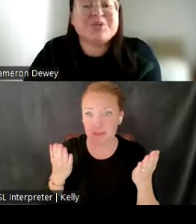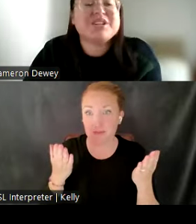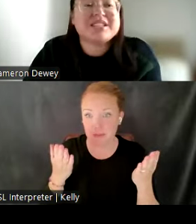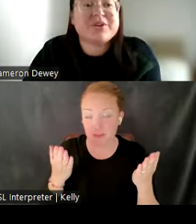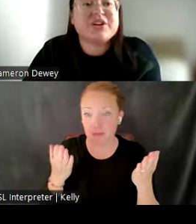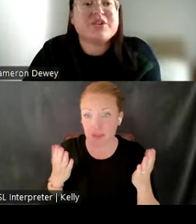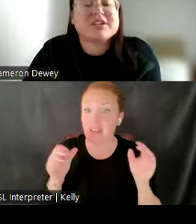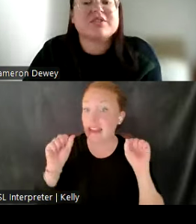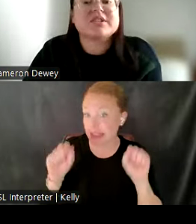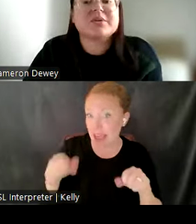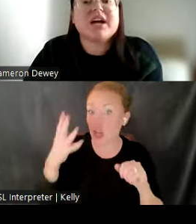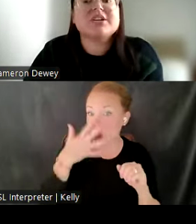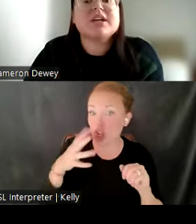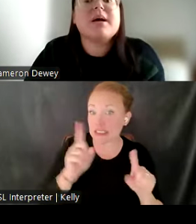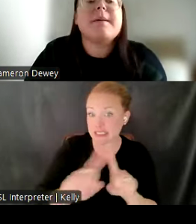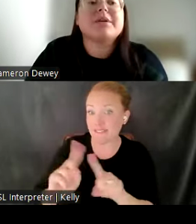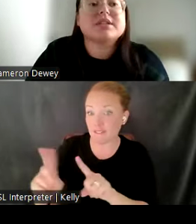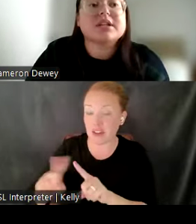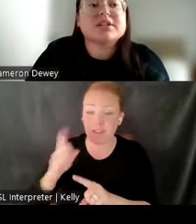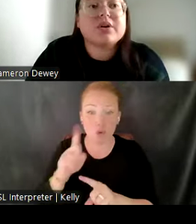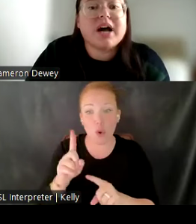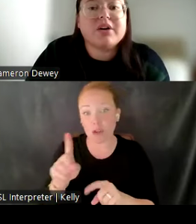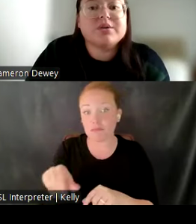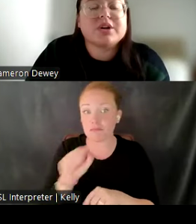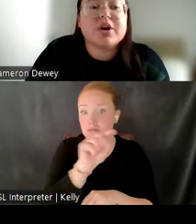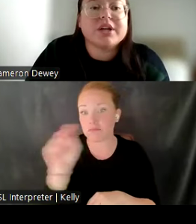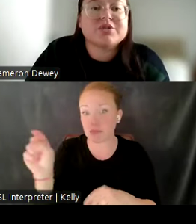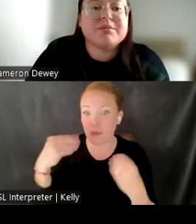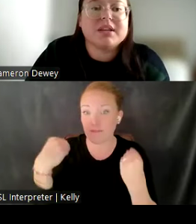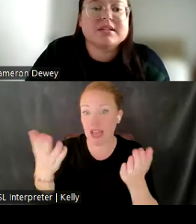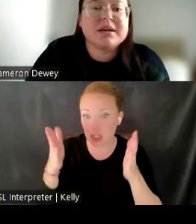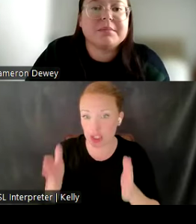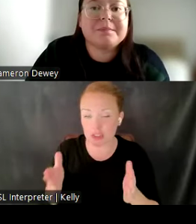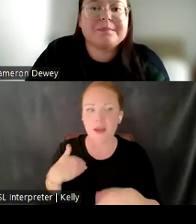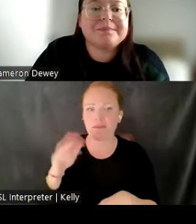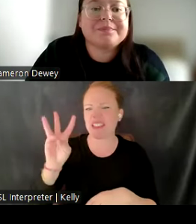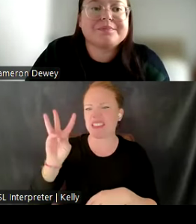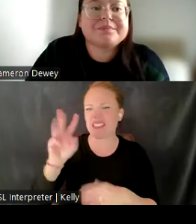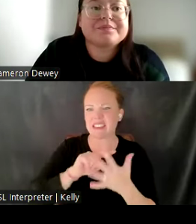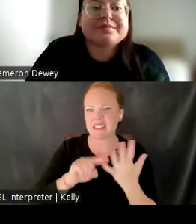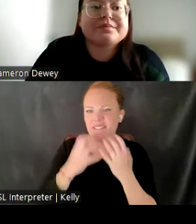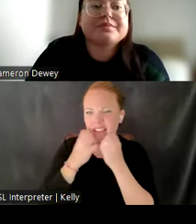and do look different across service providers, but the 6 core values are going to remain the same.